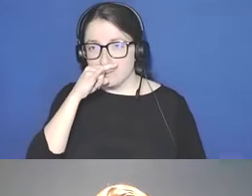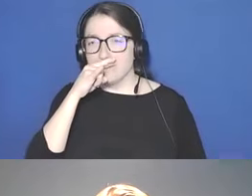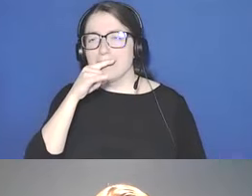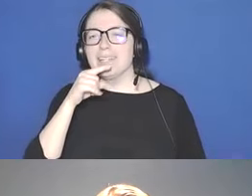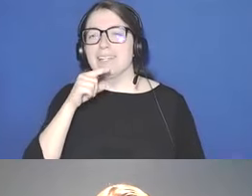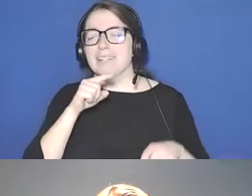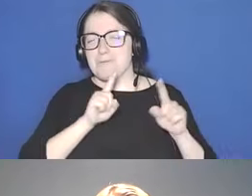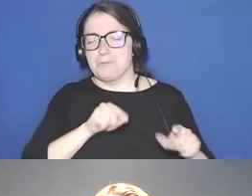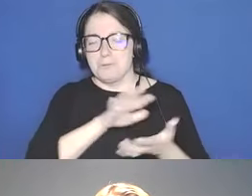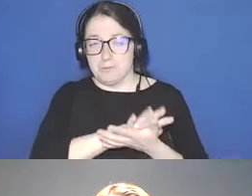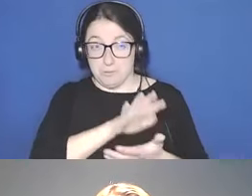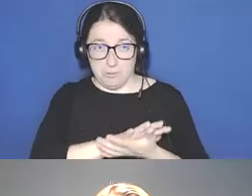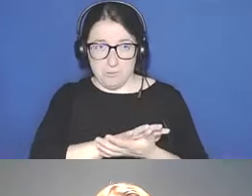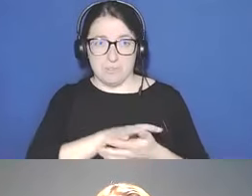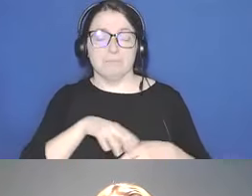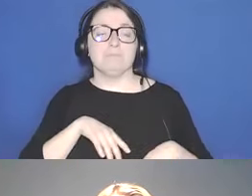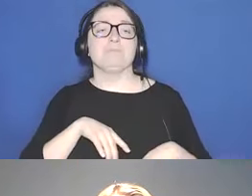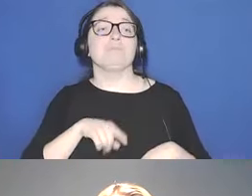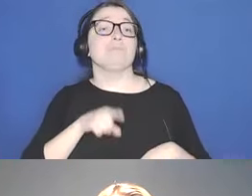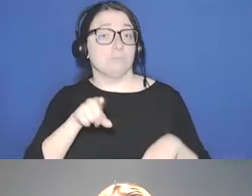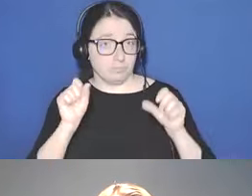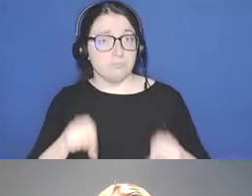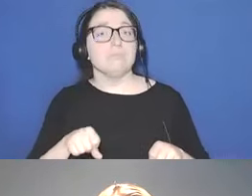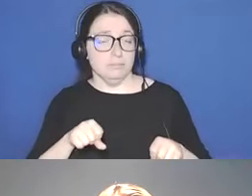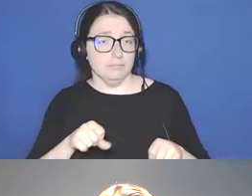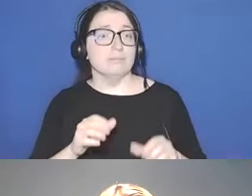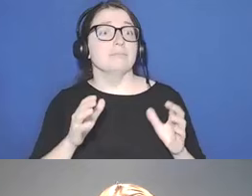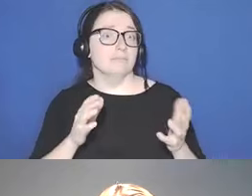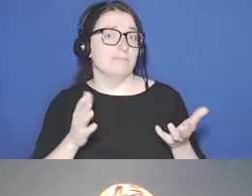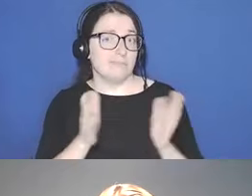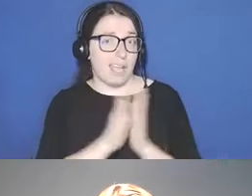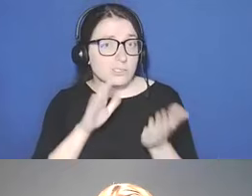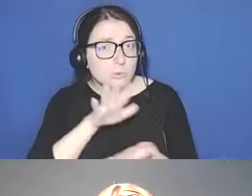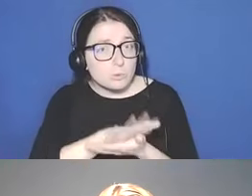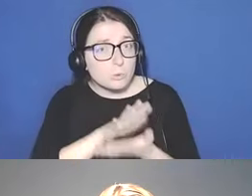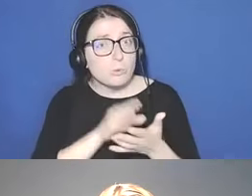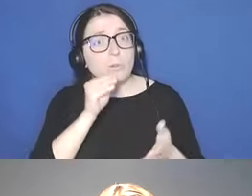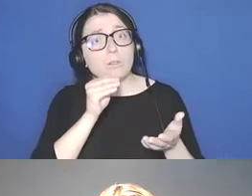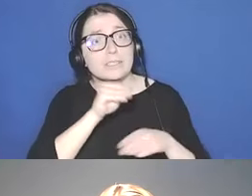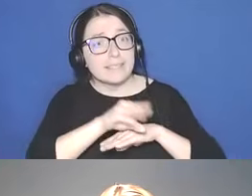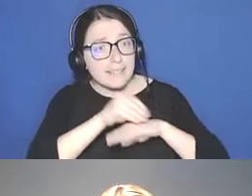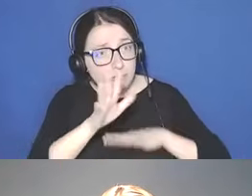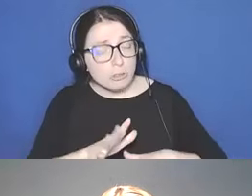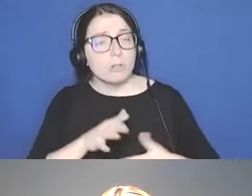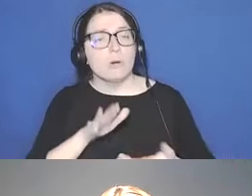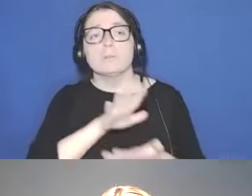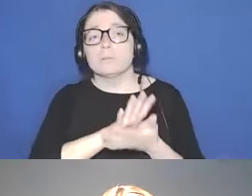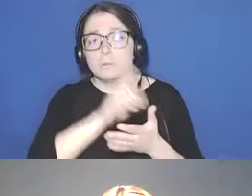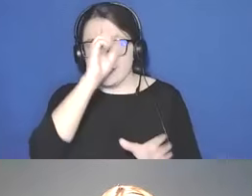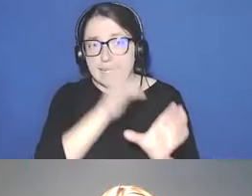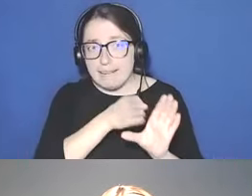school age, you could certainly talk to the school counselor or psychologist to see if